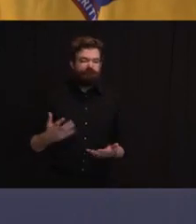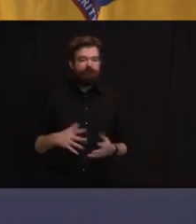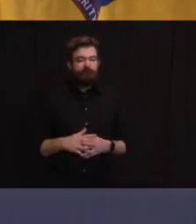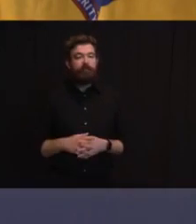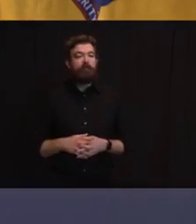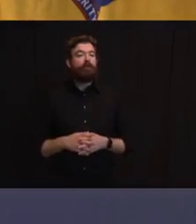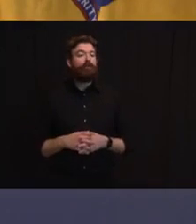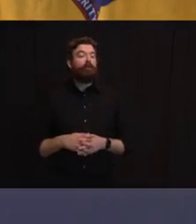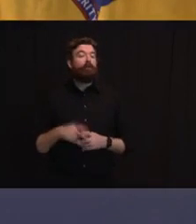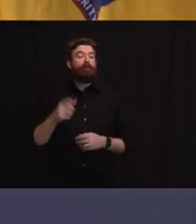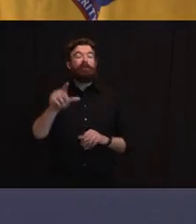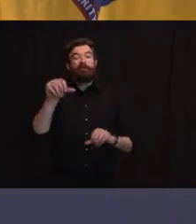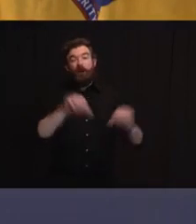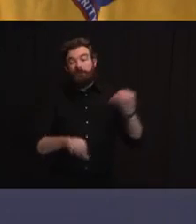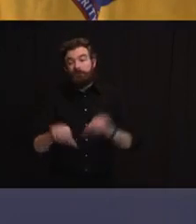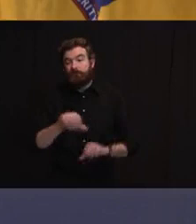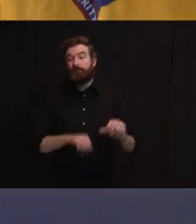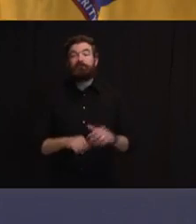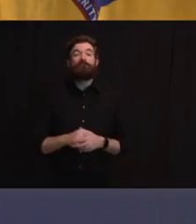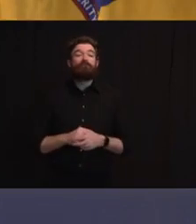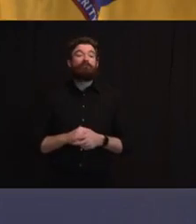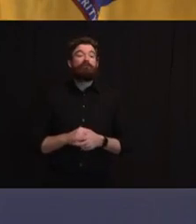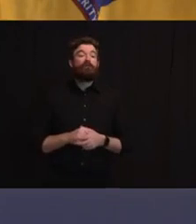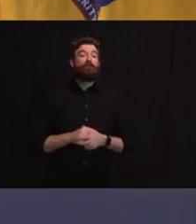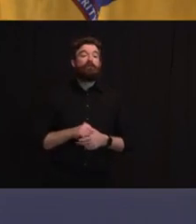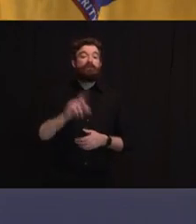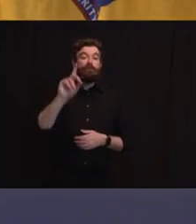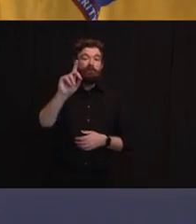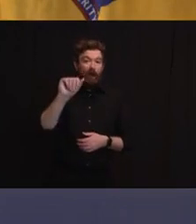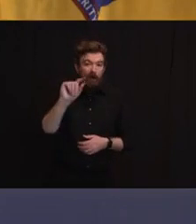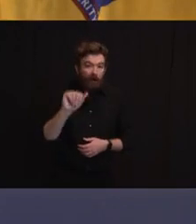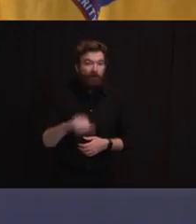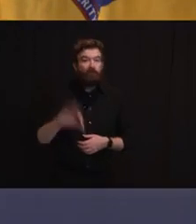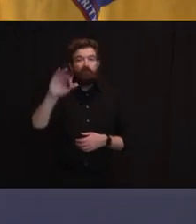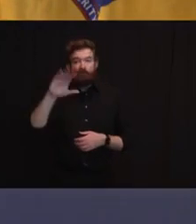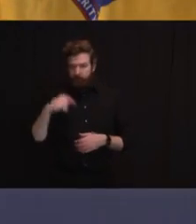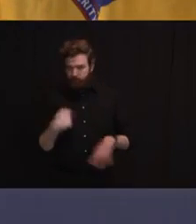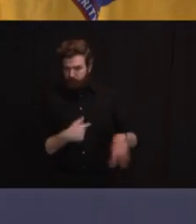But the one piece, Judy, that came out of the CDC, and for the most part, we're